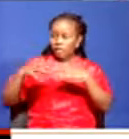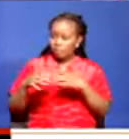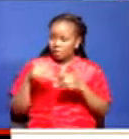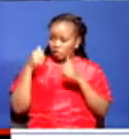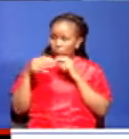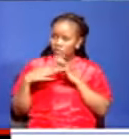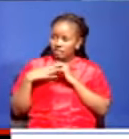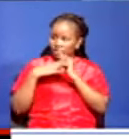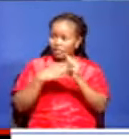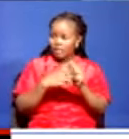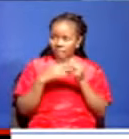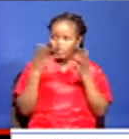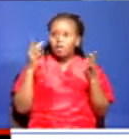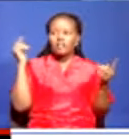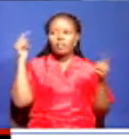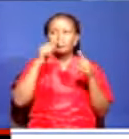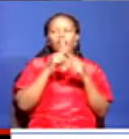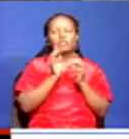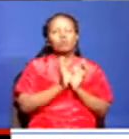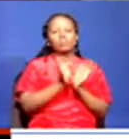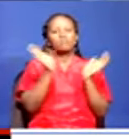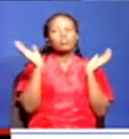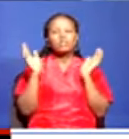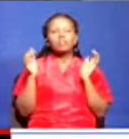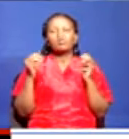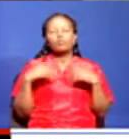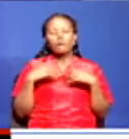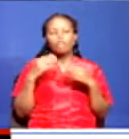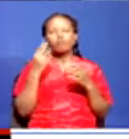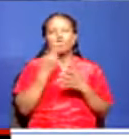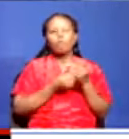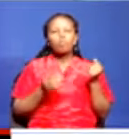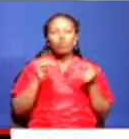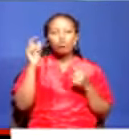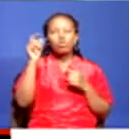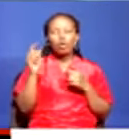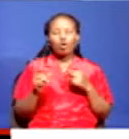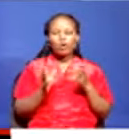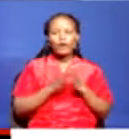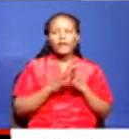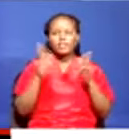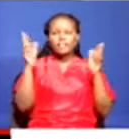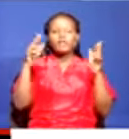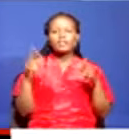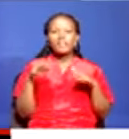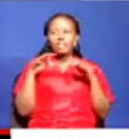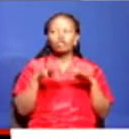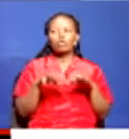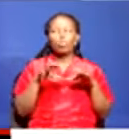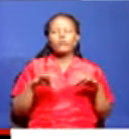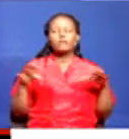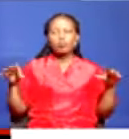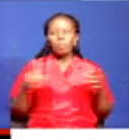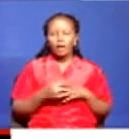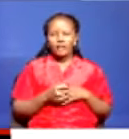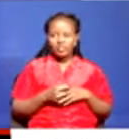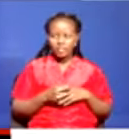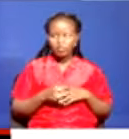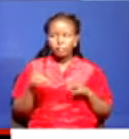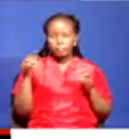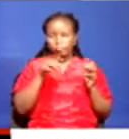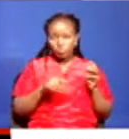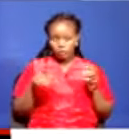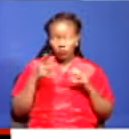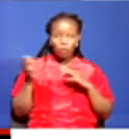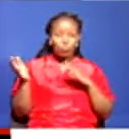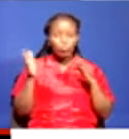targets to diversify its operations to cater for both local and international markets. We will endeavor to keep